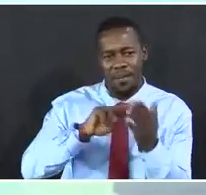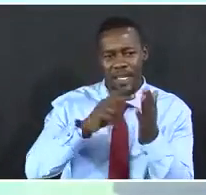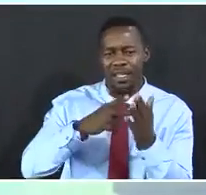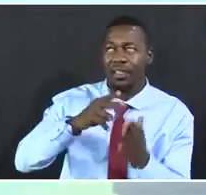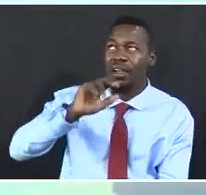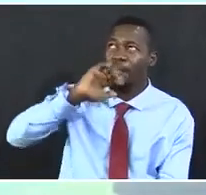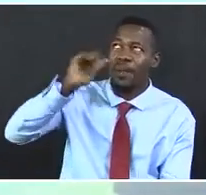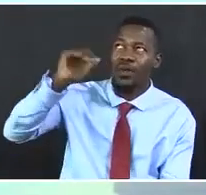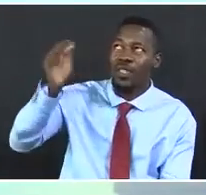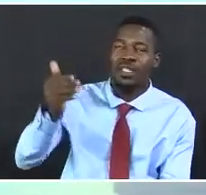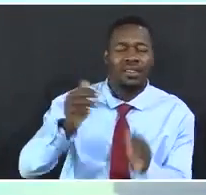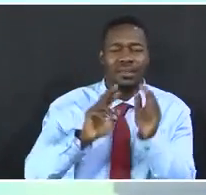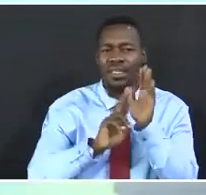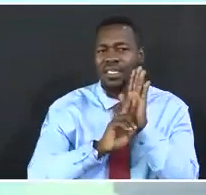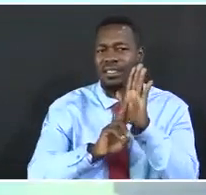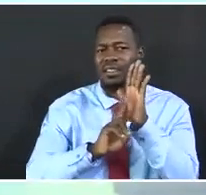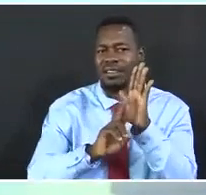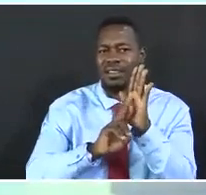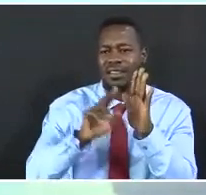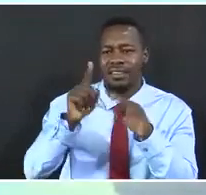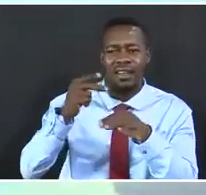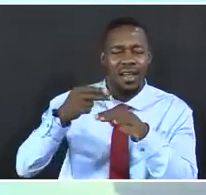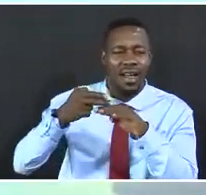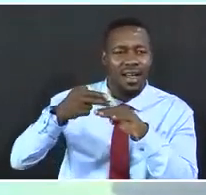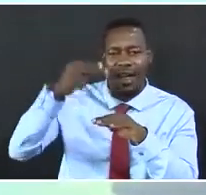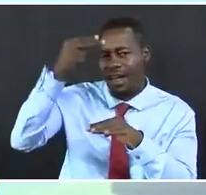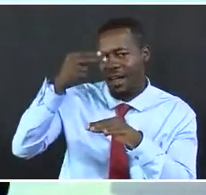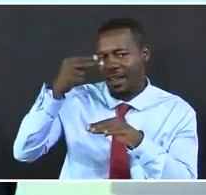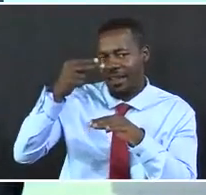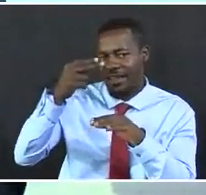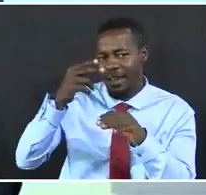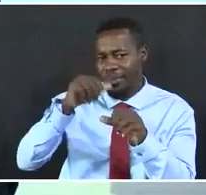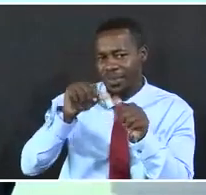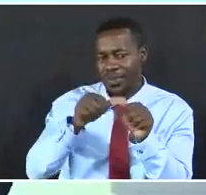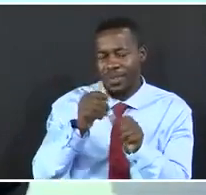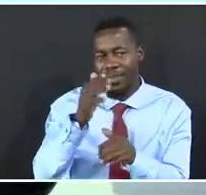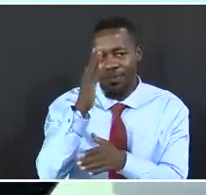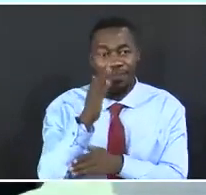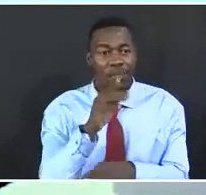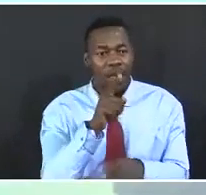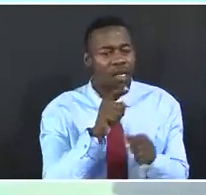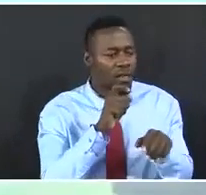But one thing that we need to bear in mind, that when you climb a hill for the first time,